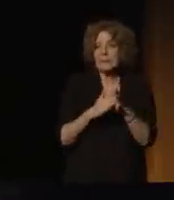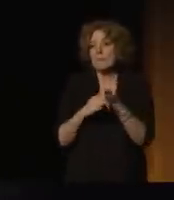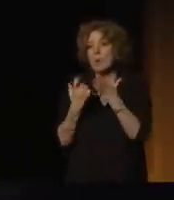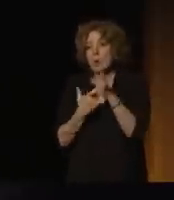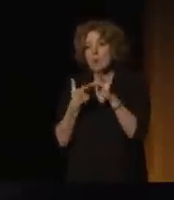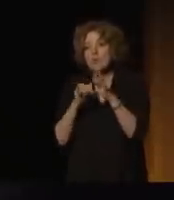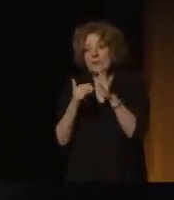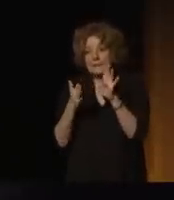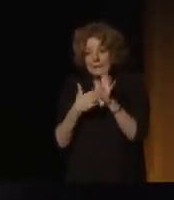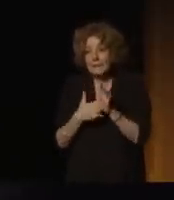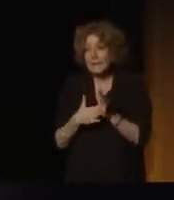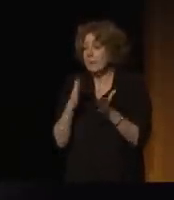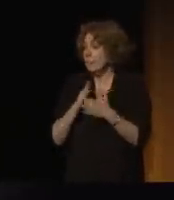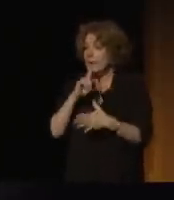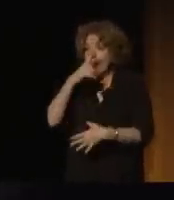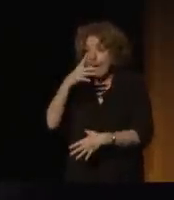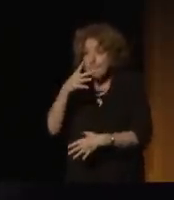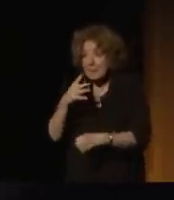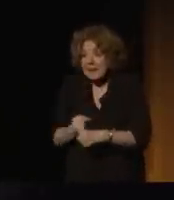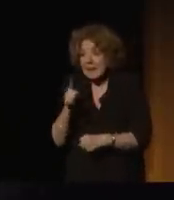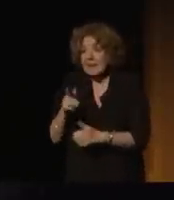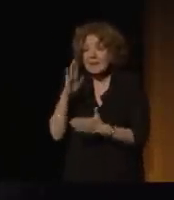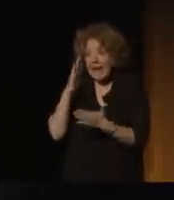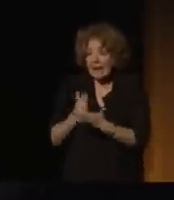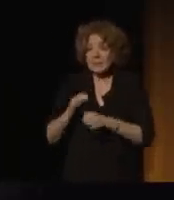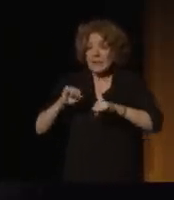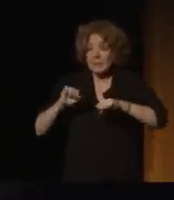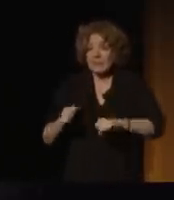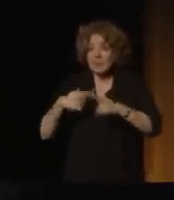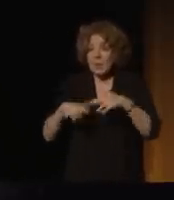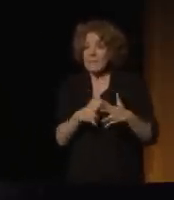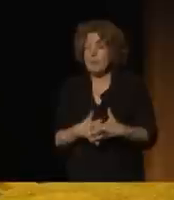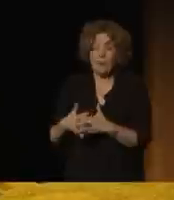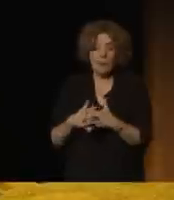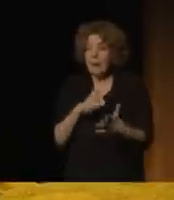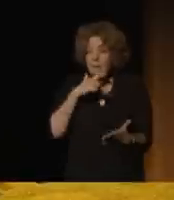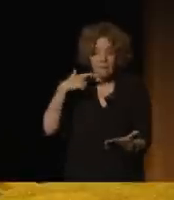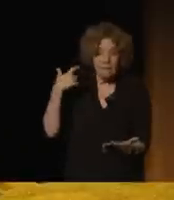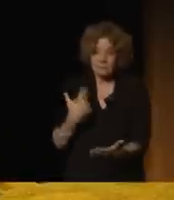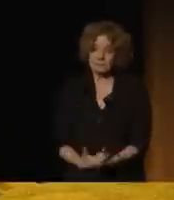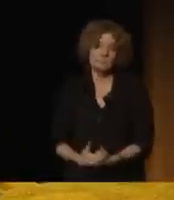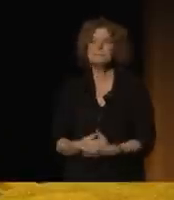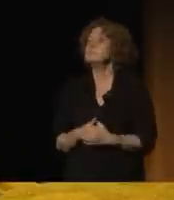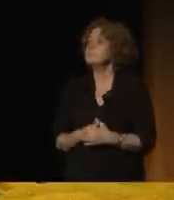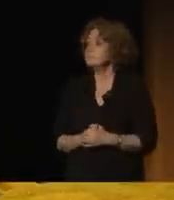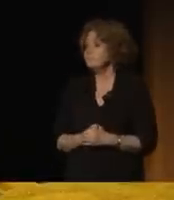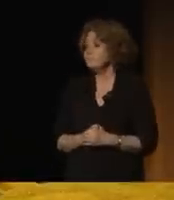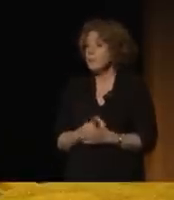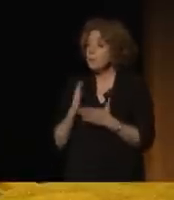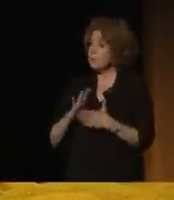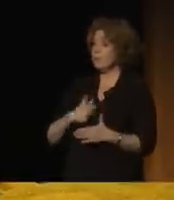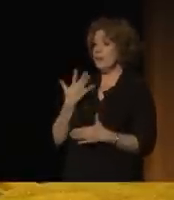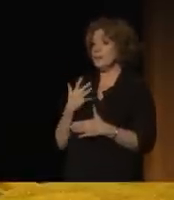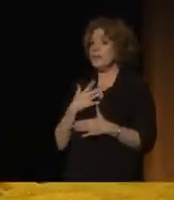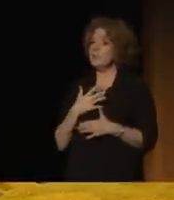simply unbelievable that he's the president of the United States of America. It's very sobering. It was fascinating to watch